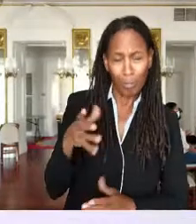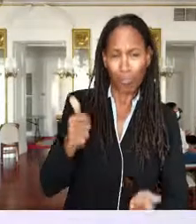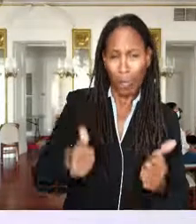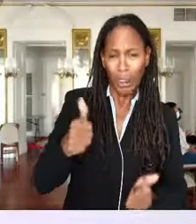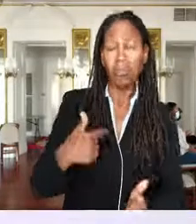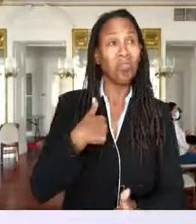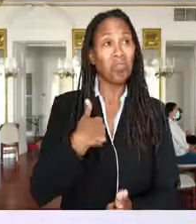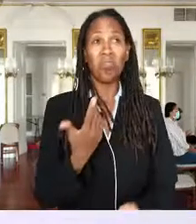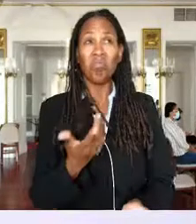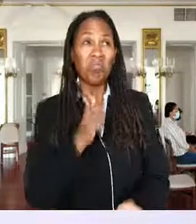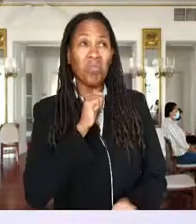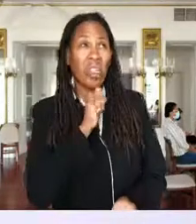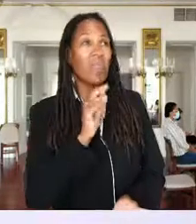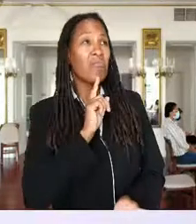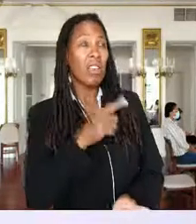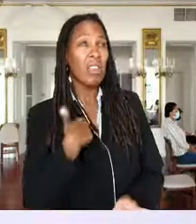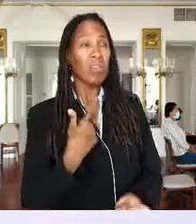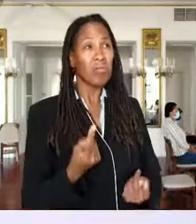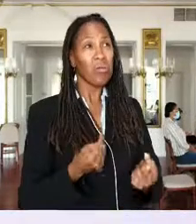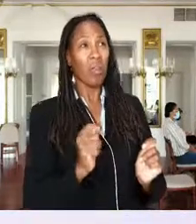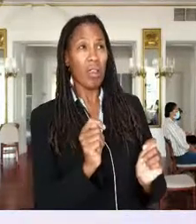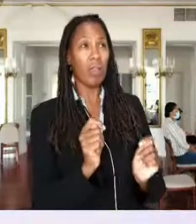as much as I try to be